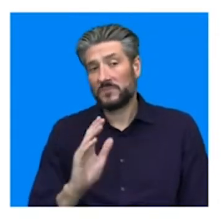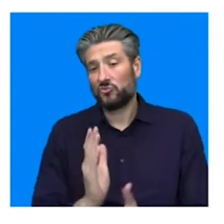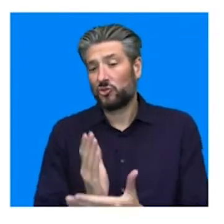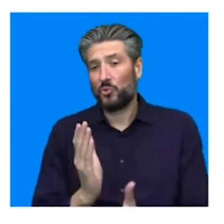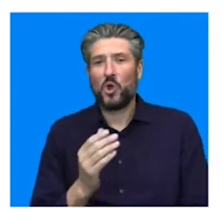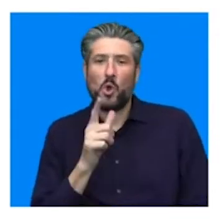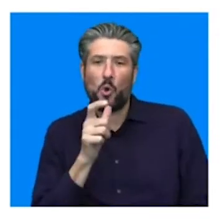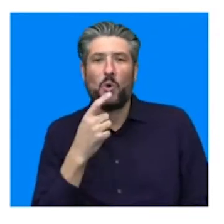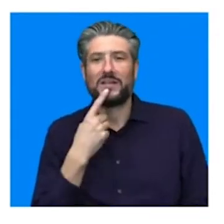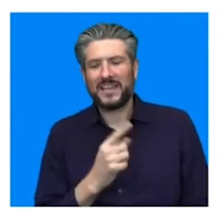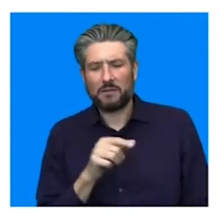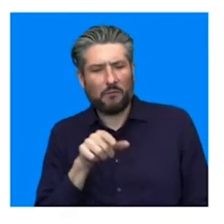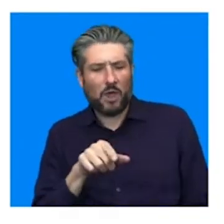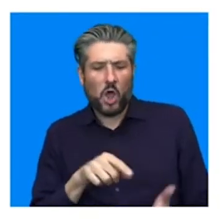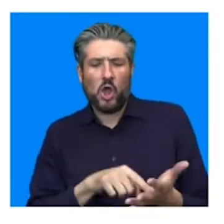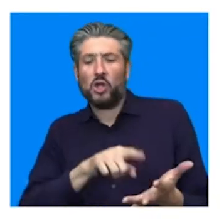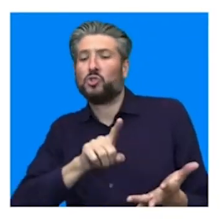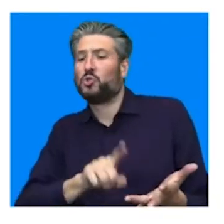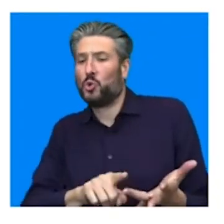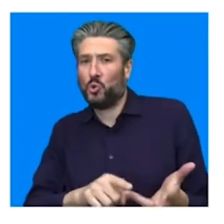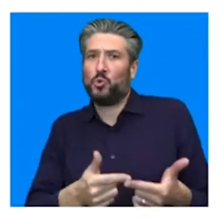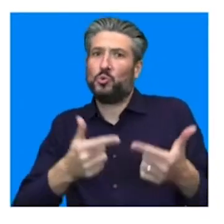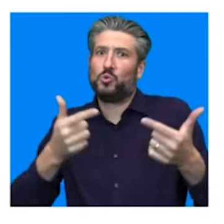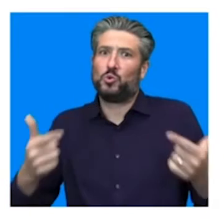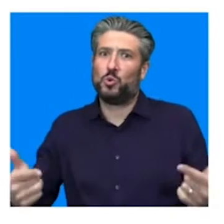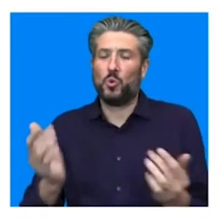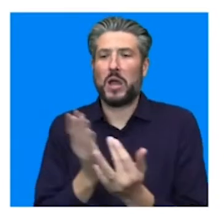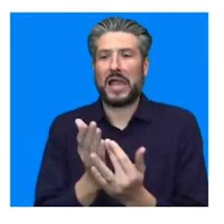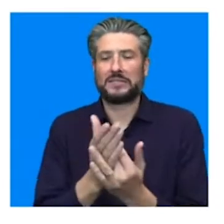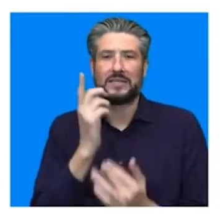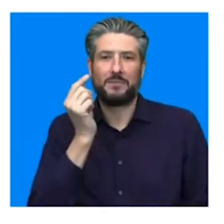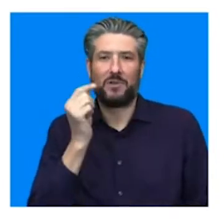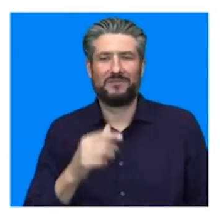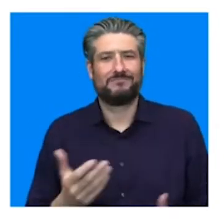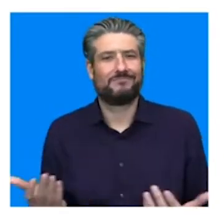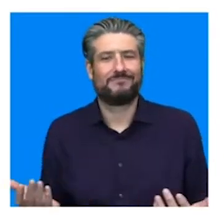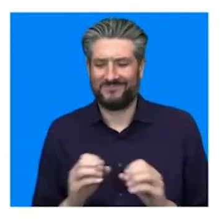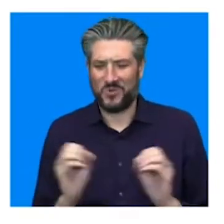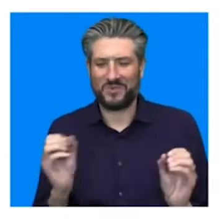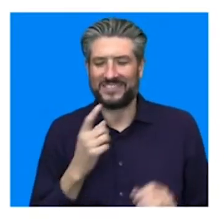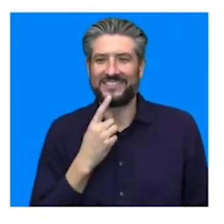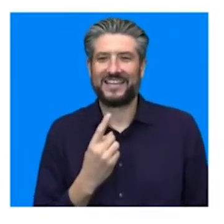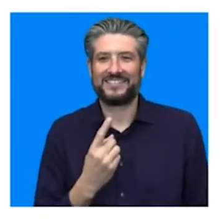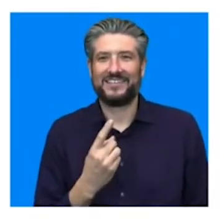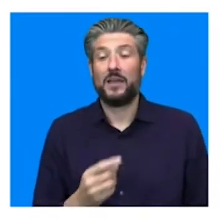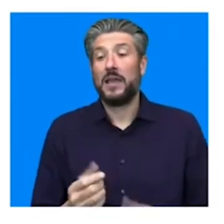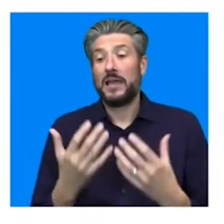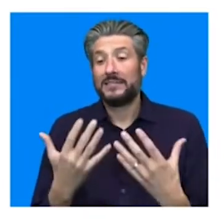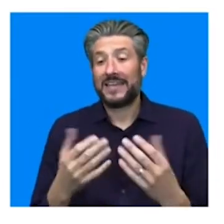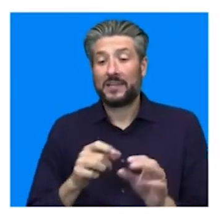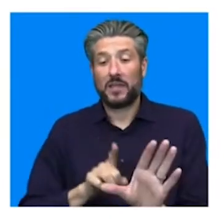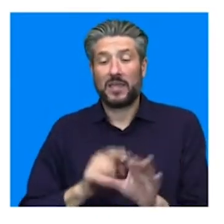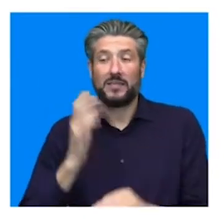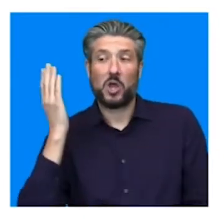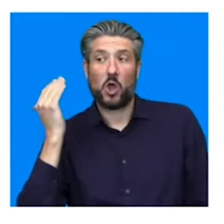mean, the accessible design. I remember I'm a graphic designer as well, and I remember maybe 10 years or so ago, accessible design was something I didn't